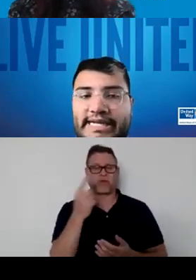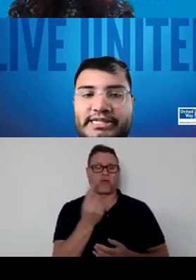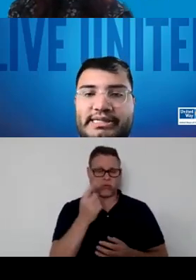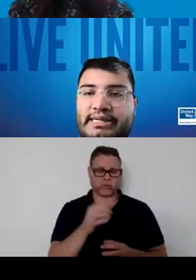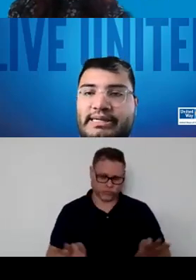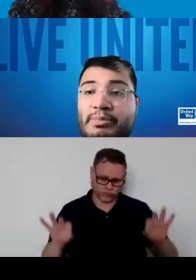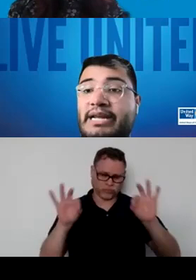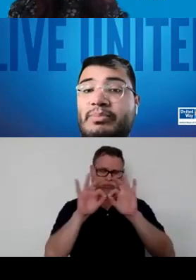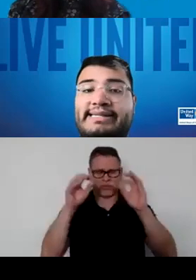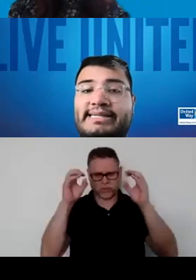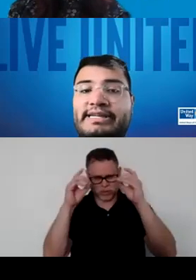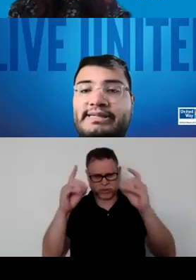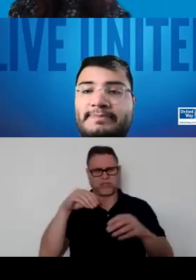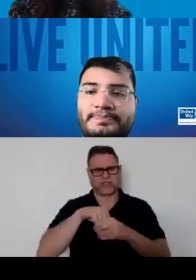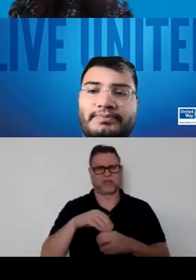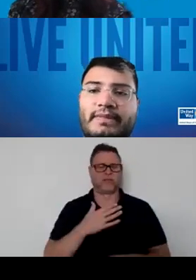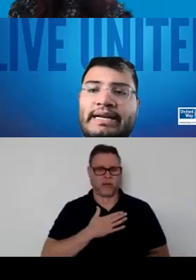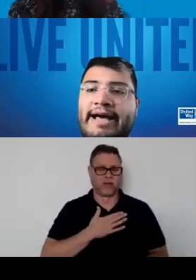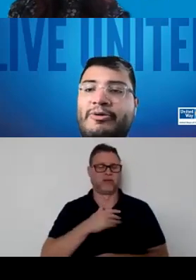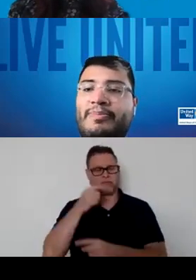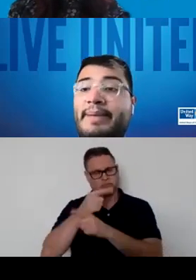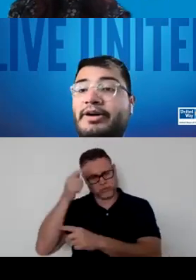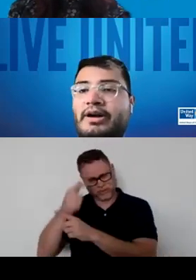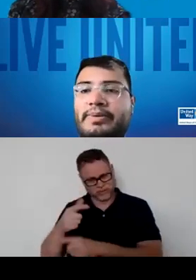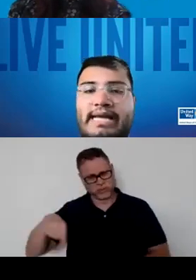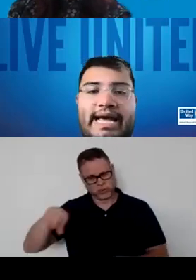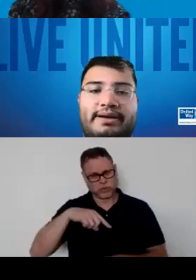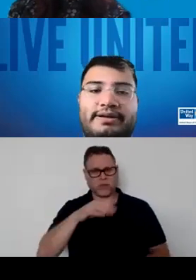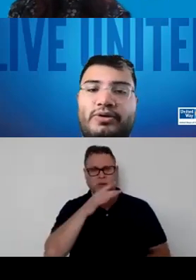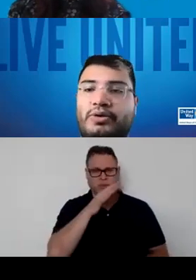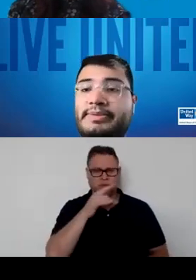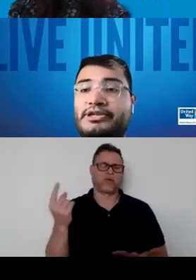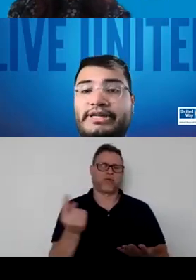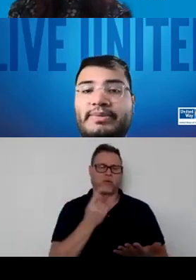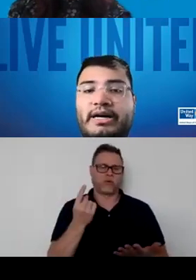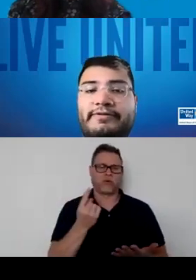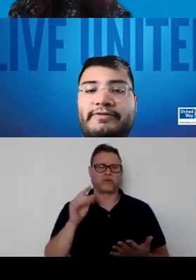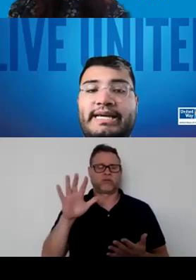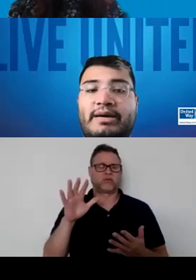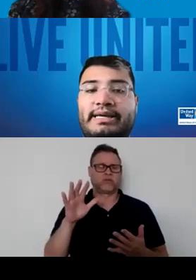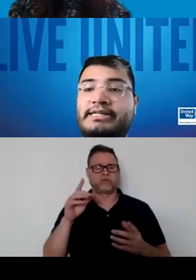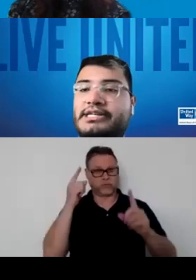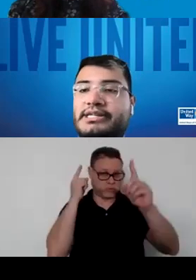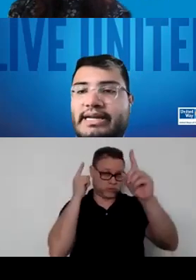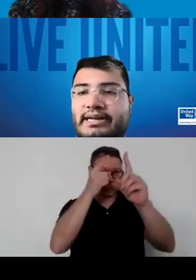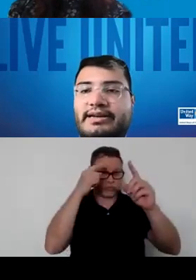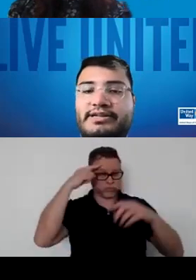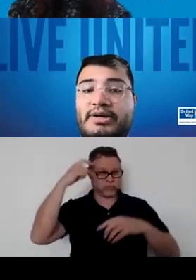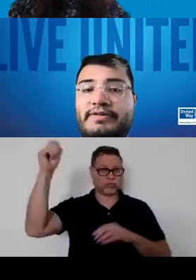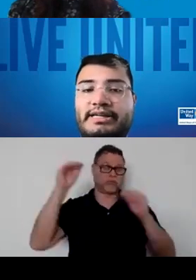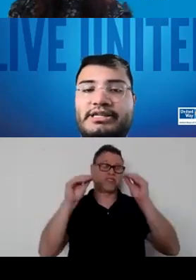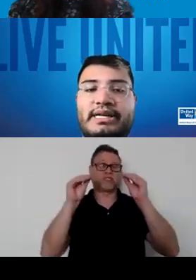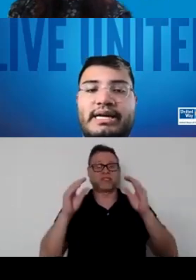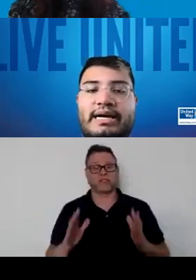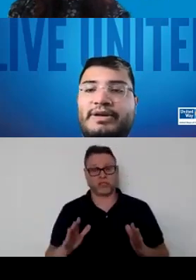of education in me and my siblings. Now, my mother always had, her ultimate dream of becoming a teacher in her